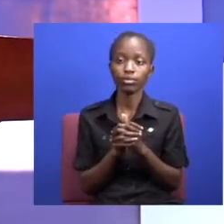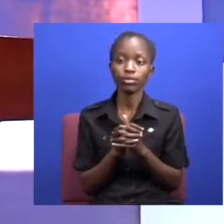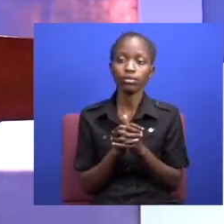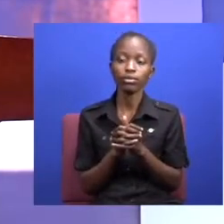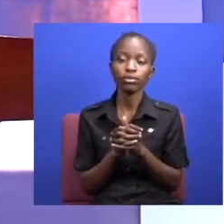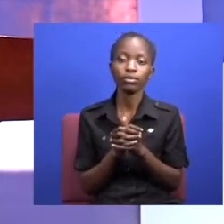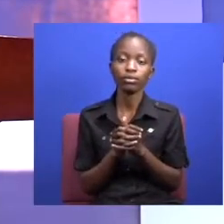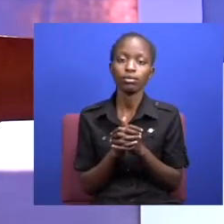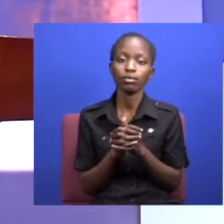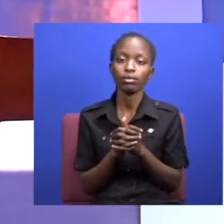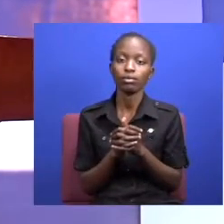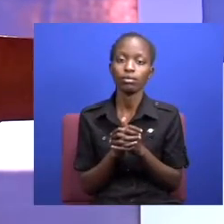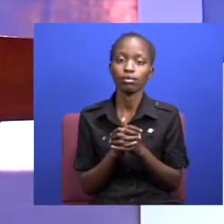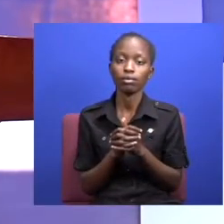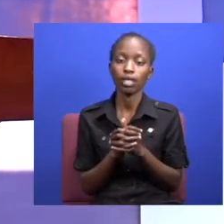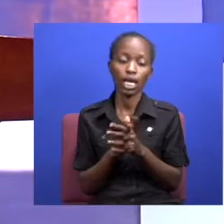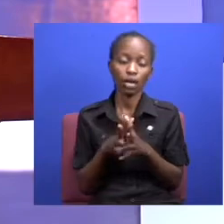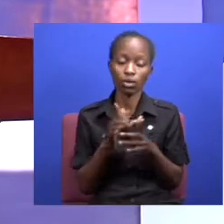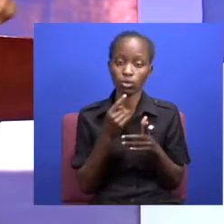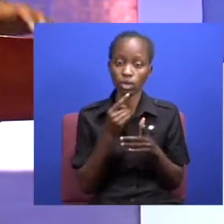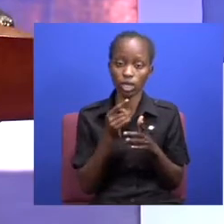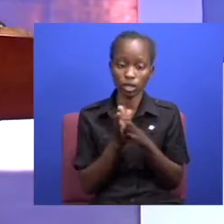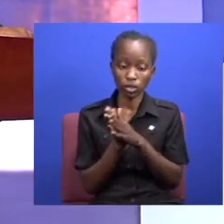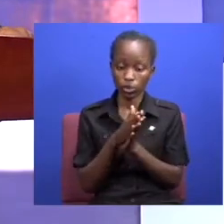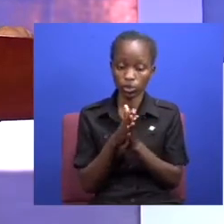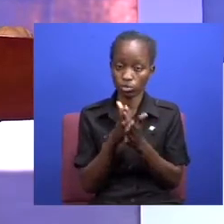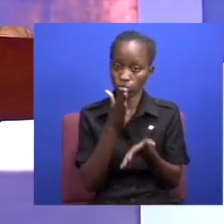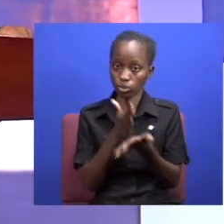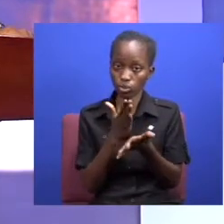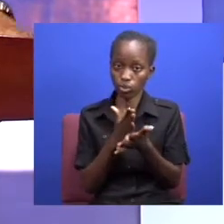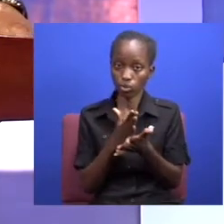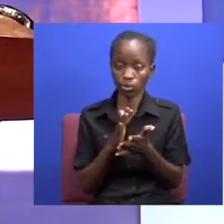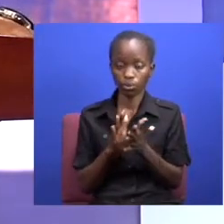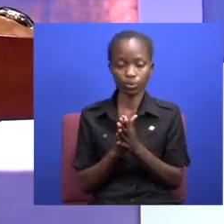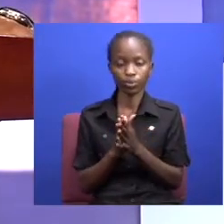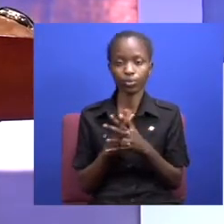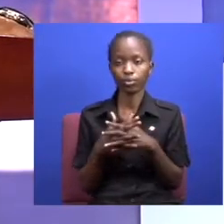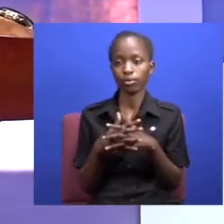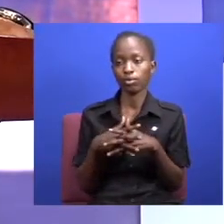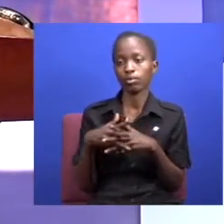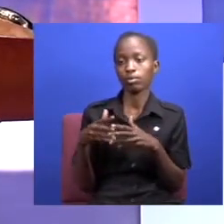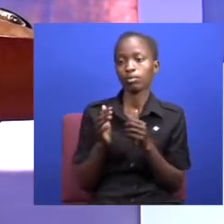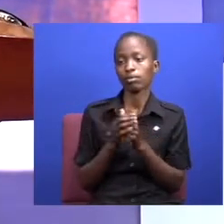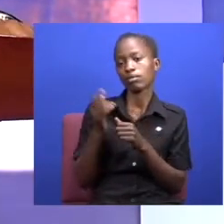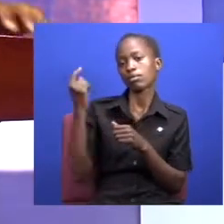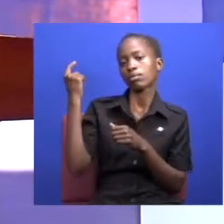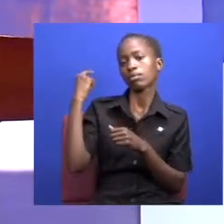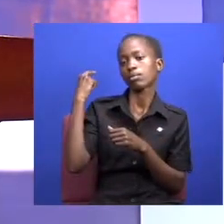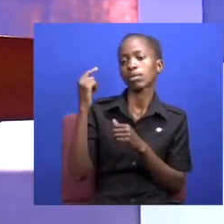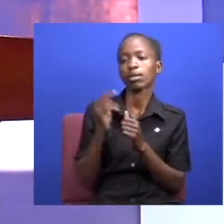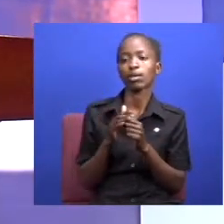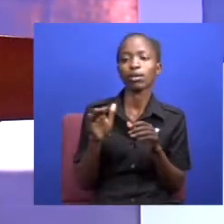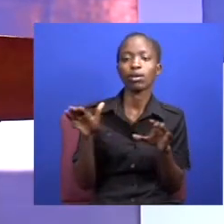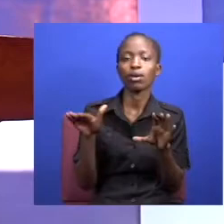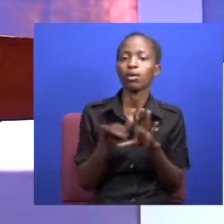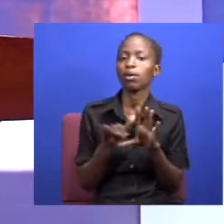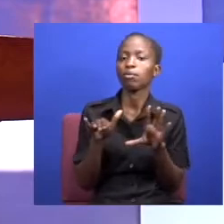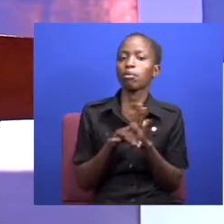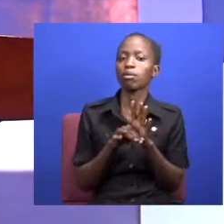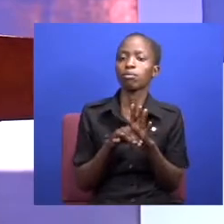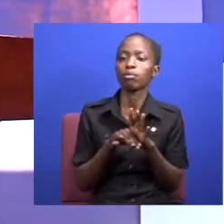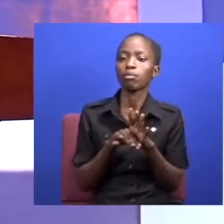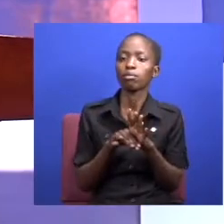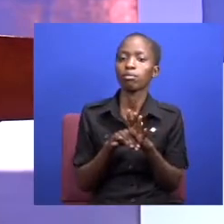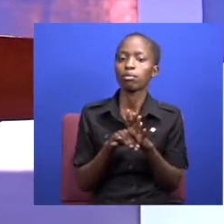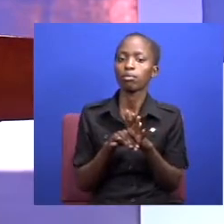give a practical example from a real life story. Not too long ago, members of our church, a couple